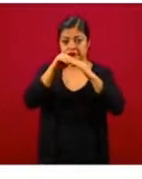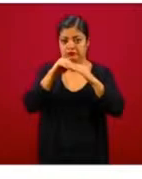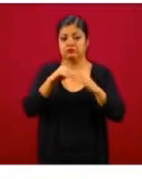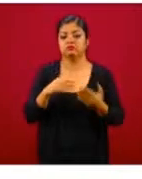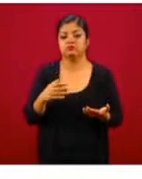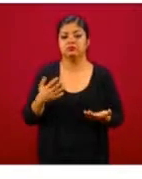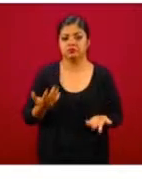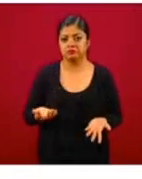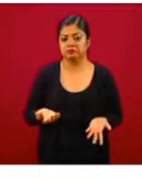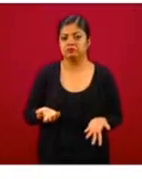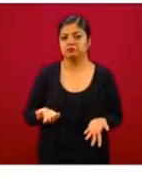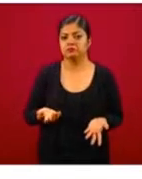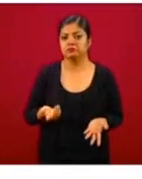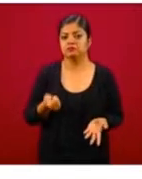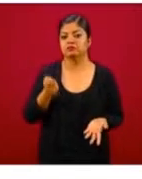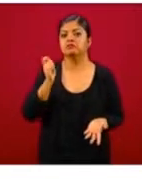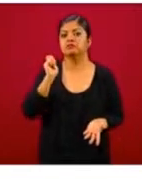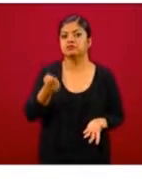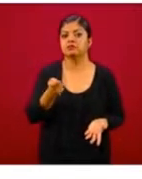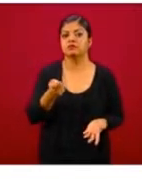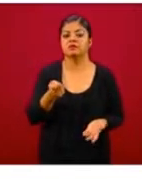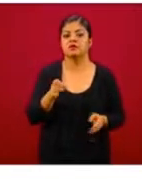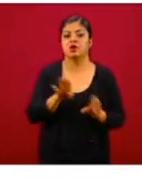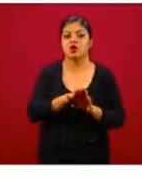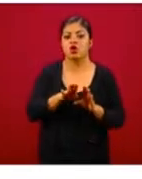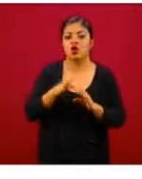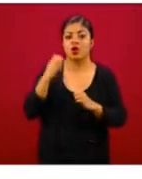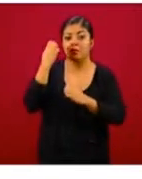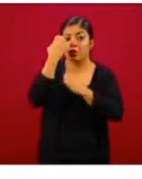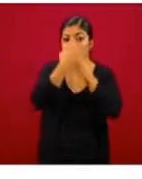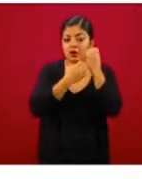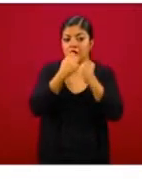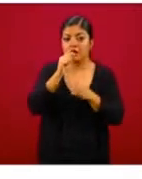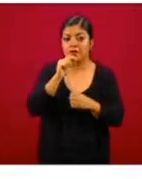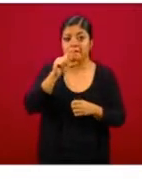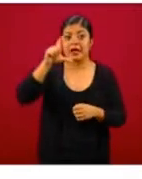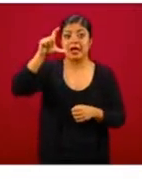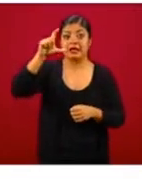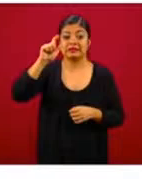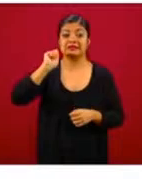still, at a given moment, grow towards that point.